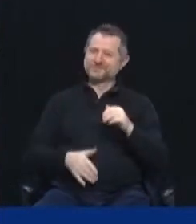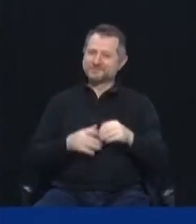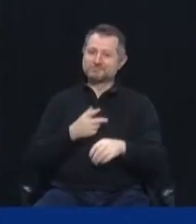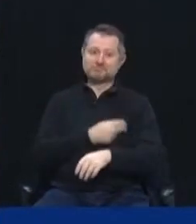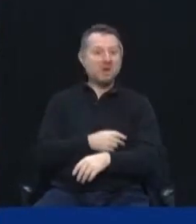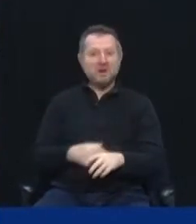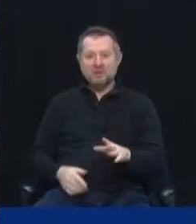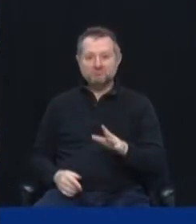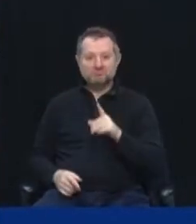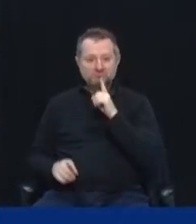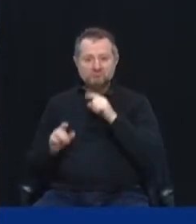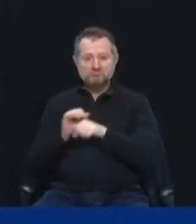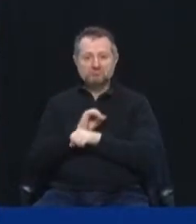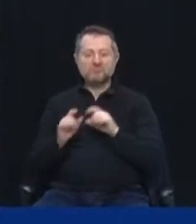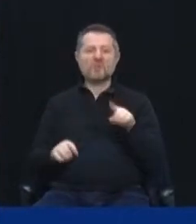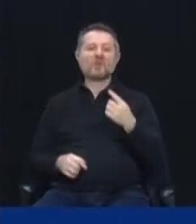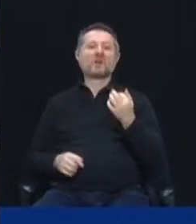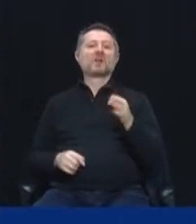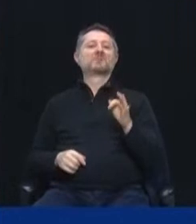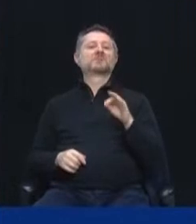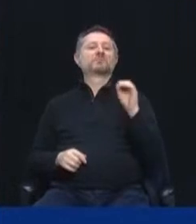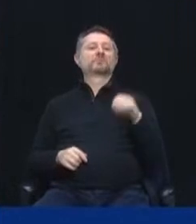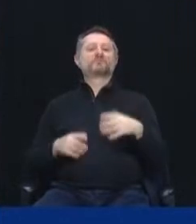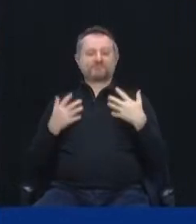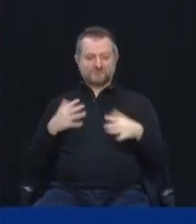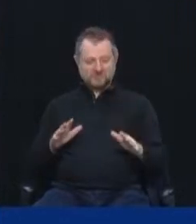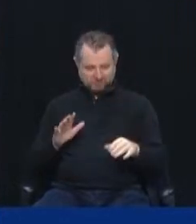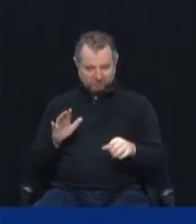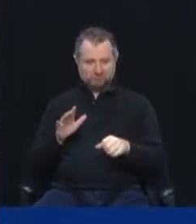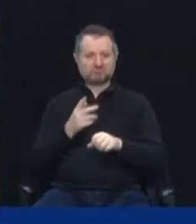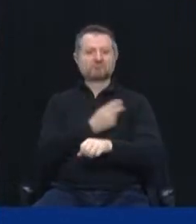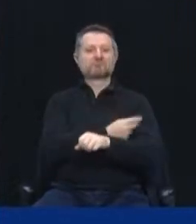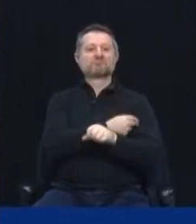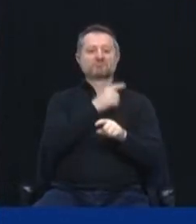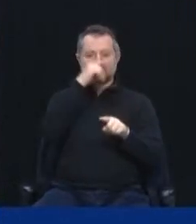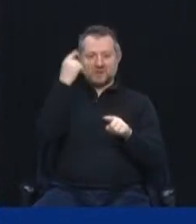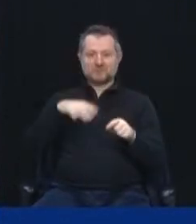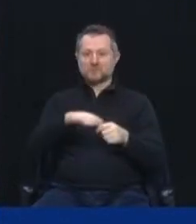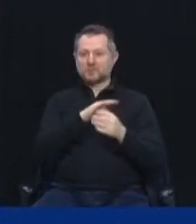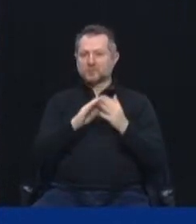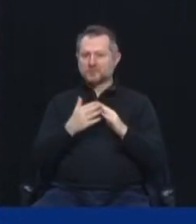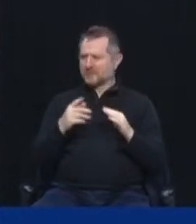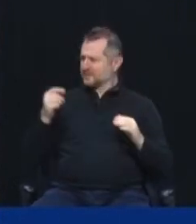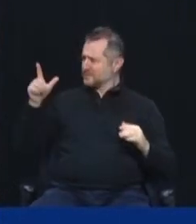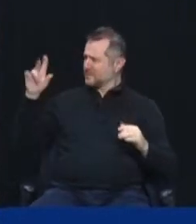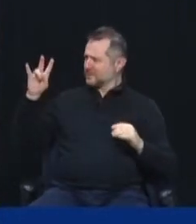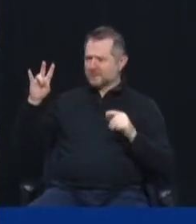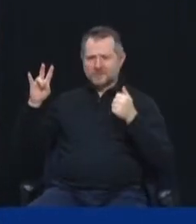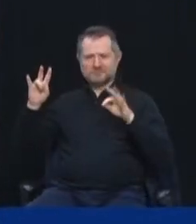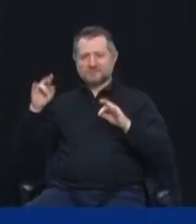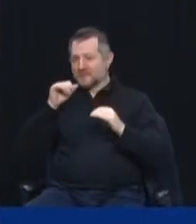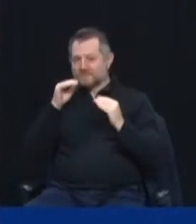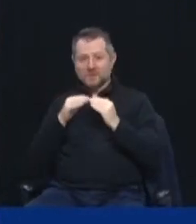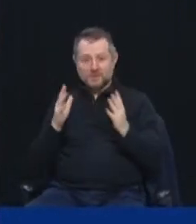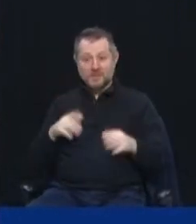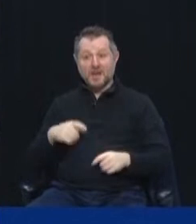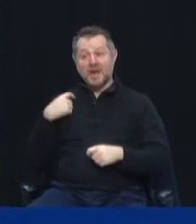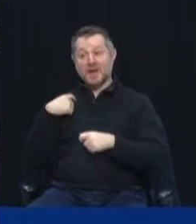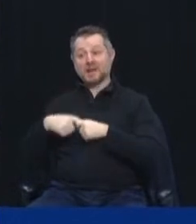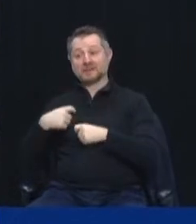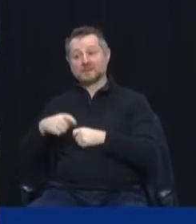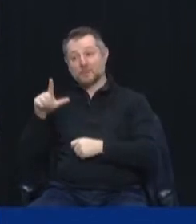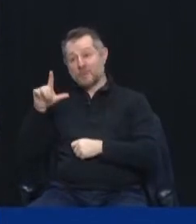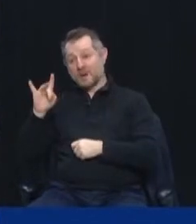only 19% of the vaccines. That's not fair. Latino community, 28% of the